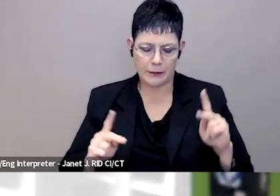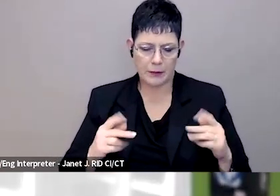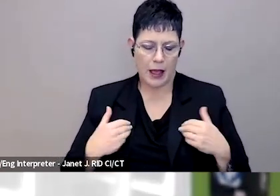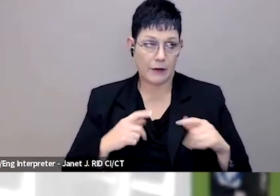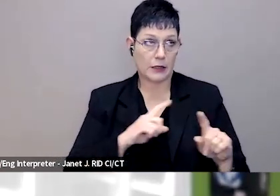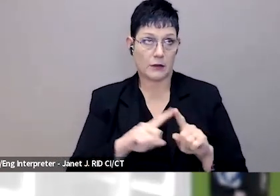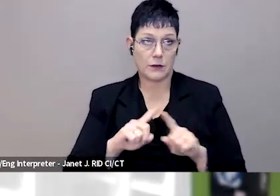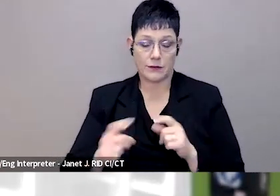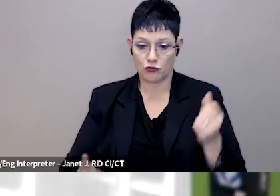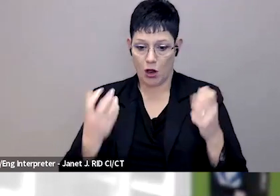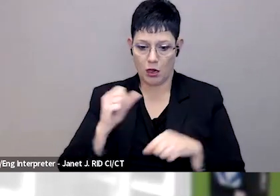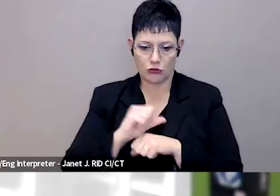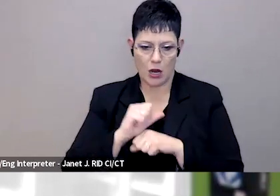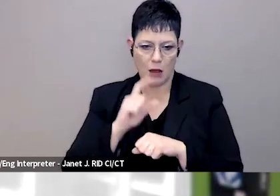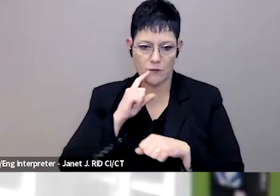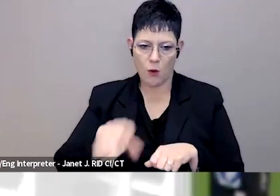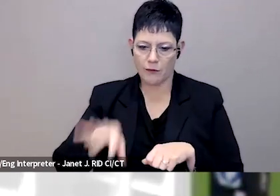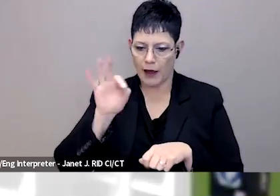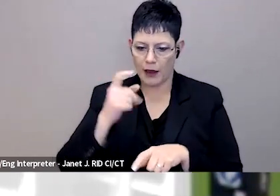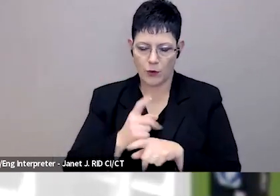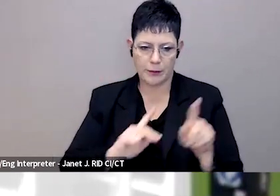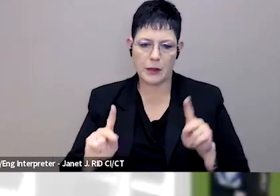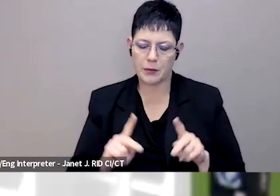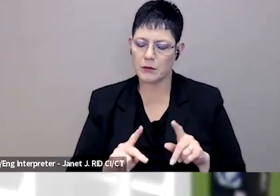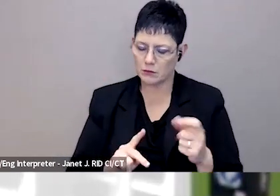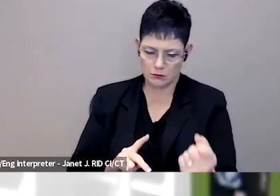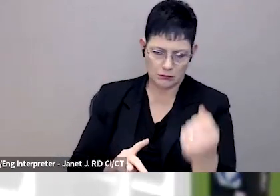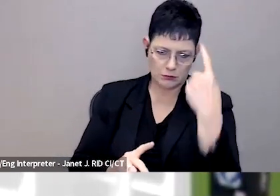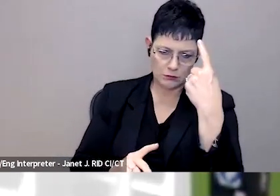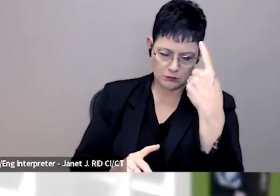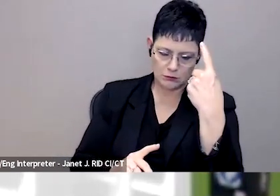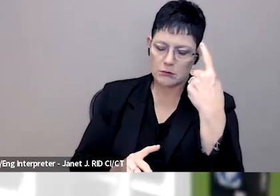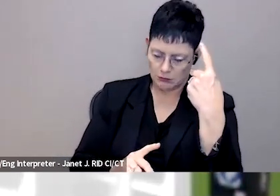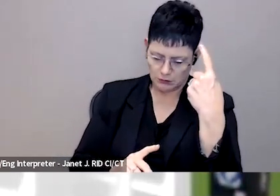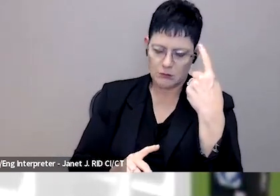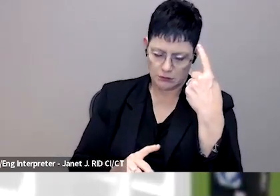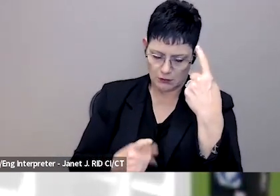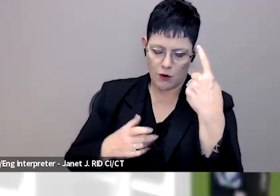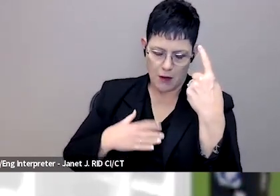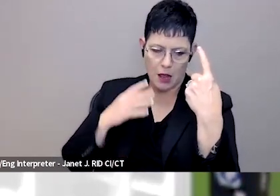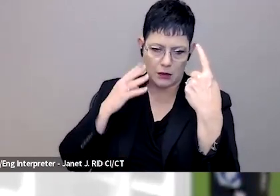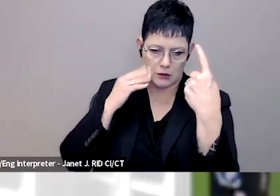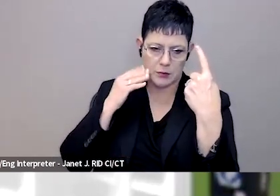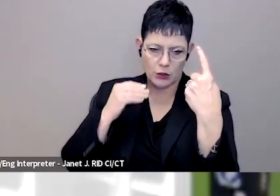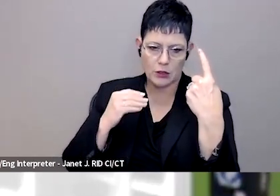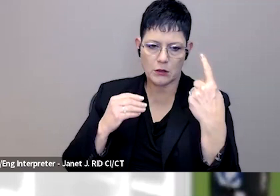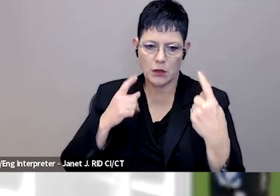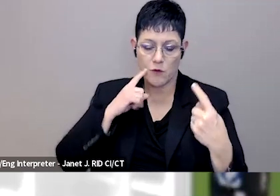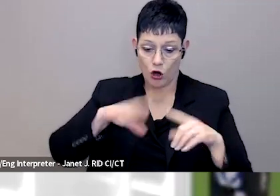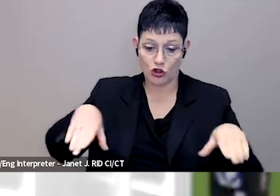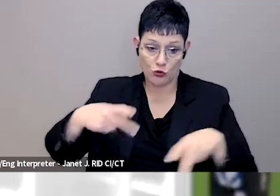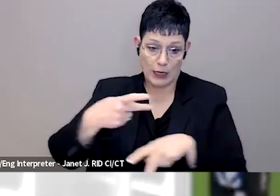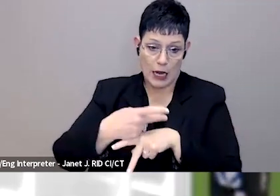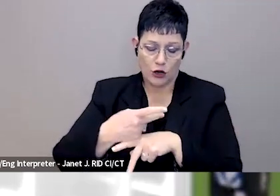multiple jobs to make ends meet and find reliable caregivers. I can definitely echo that on my side for children caregiving as